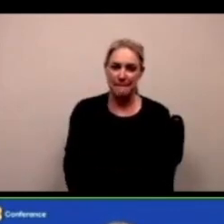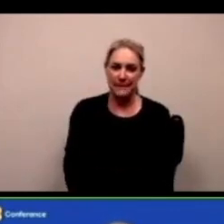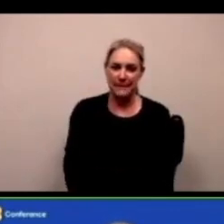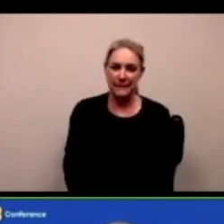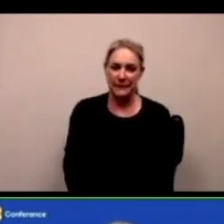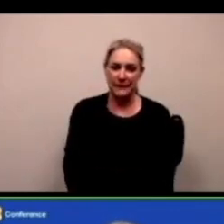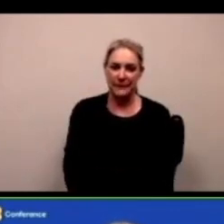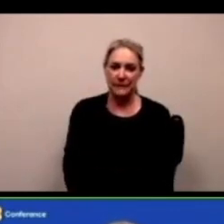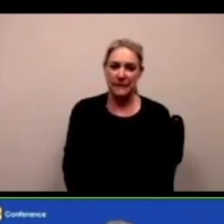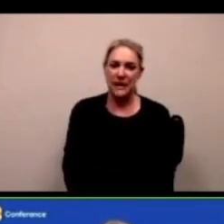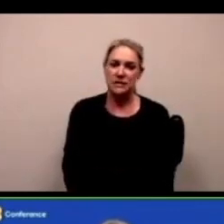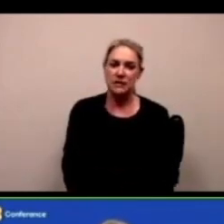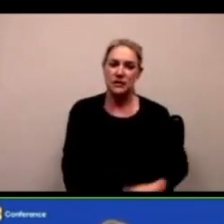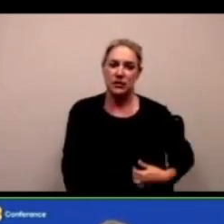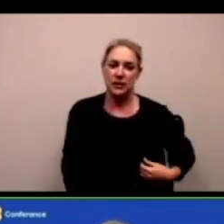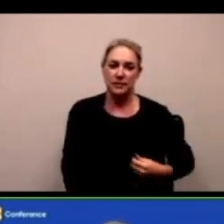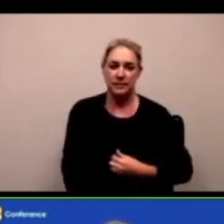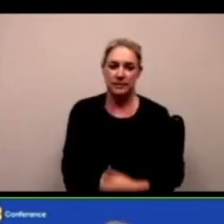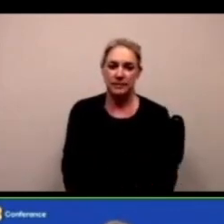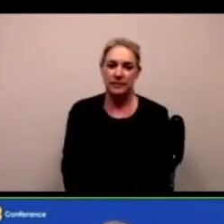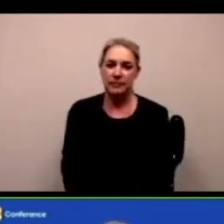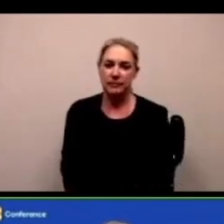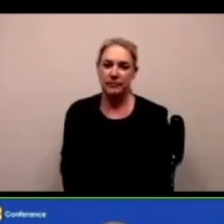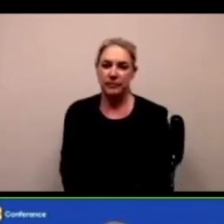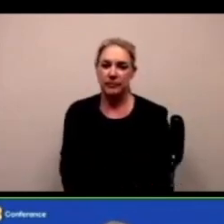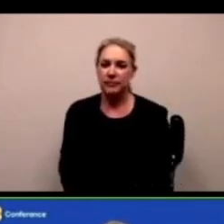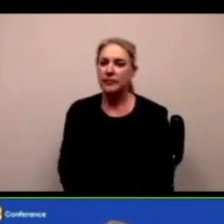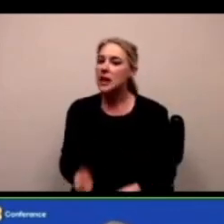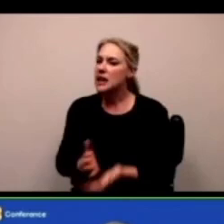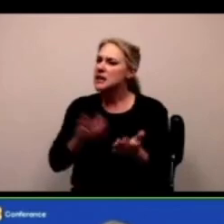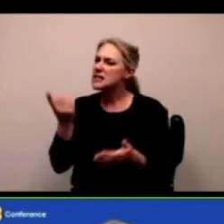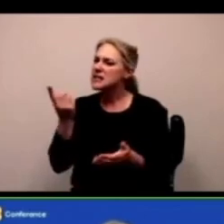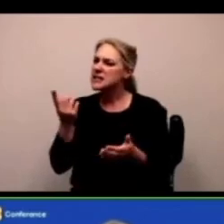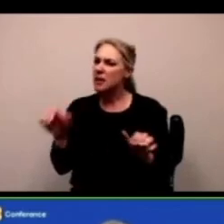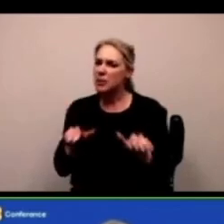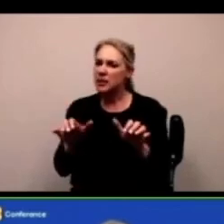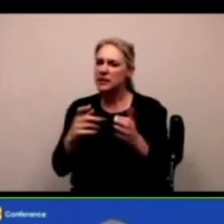Let me see. There's somebody did a project on how they,